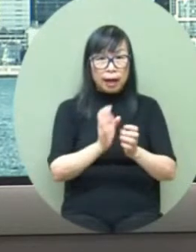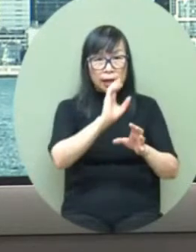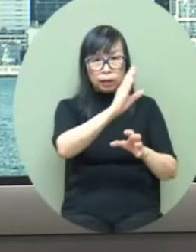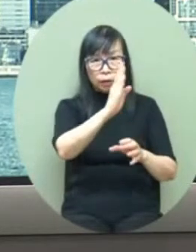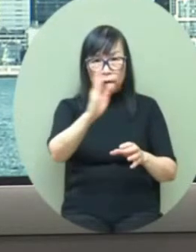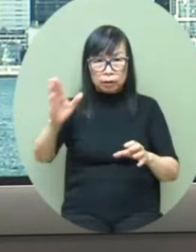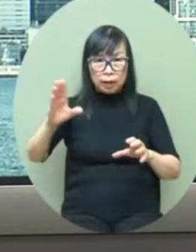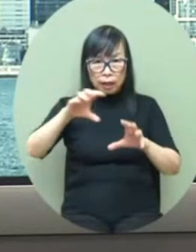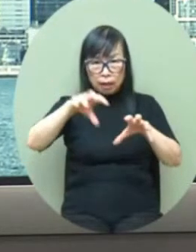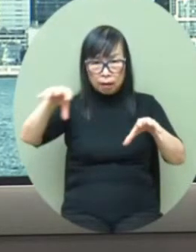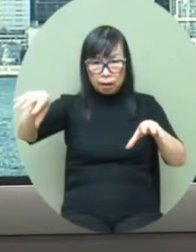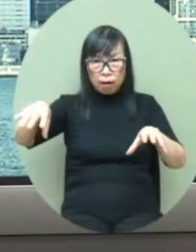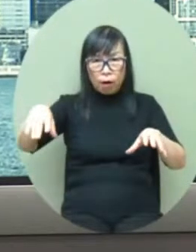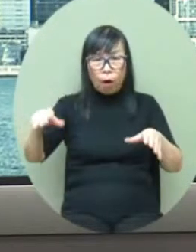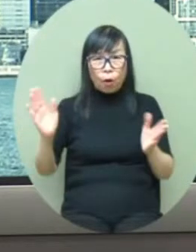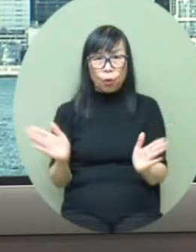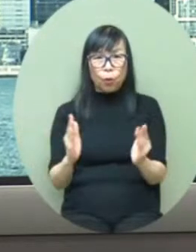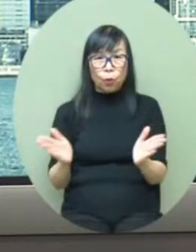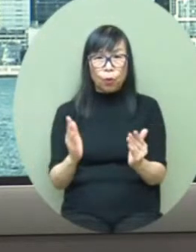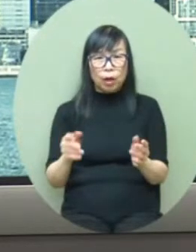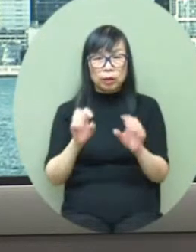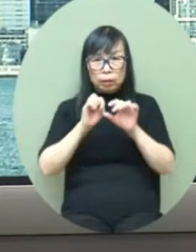about.